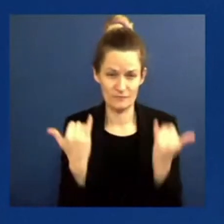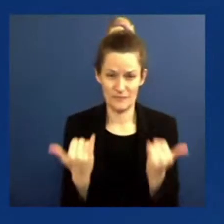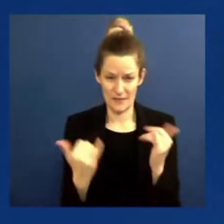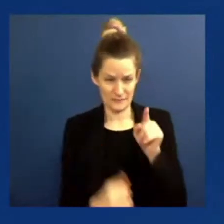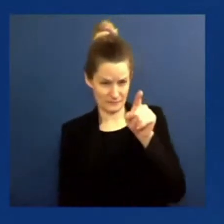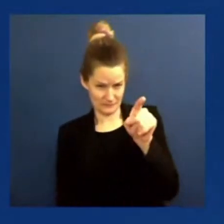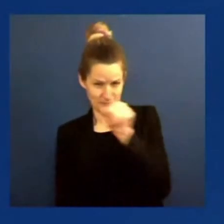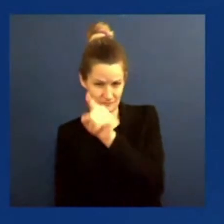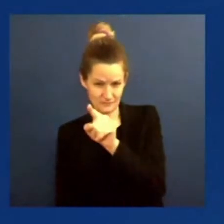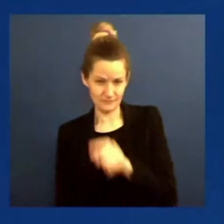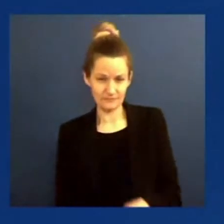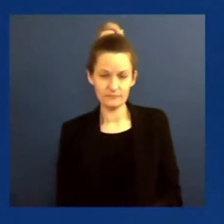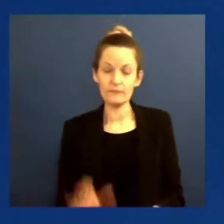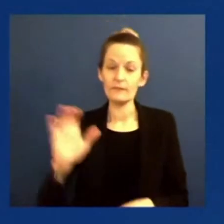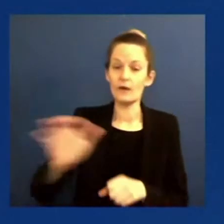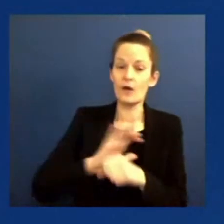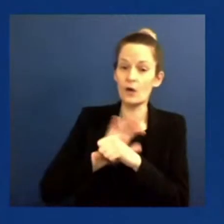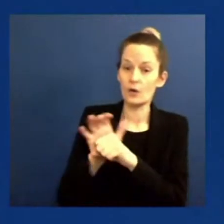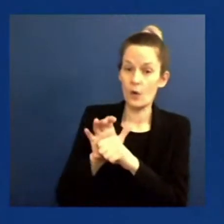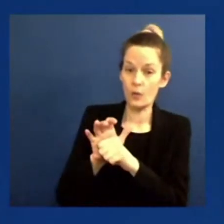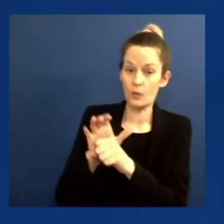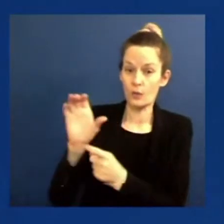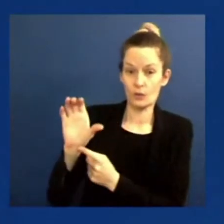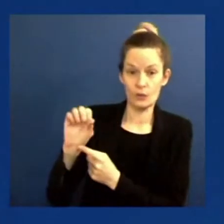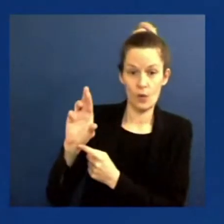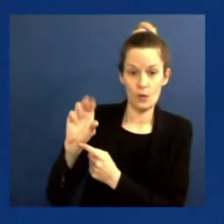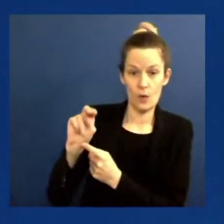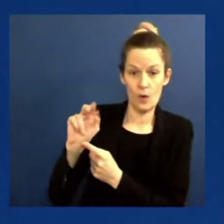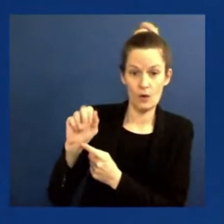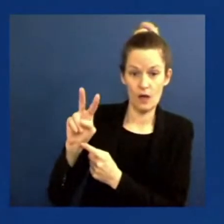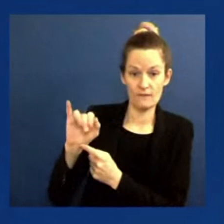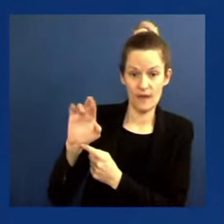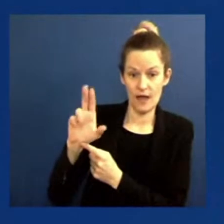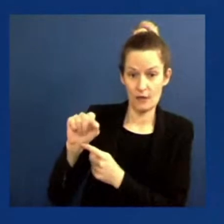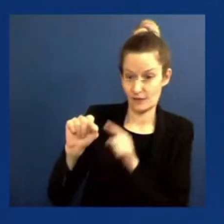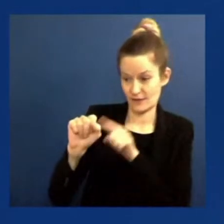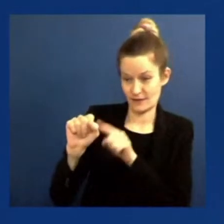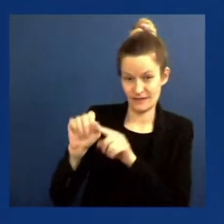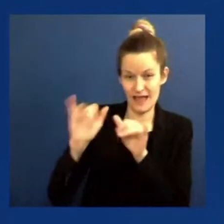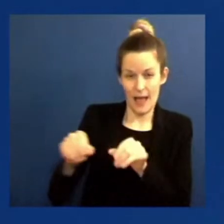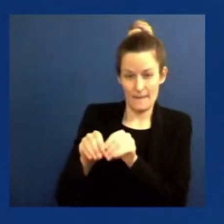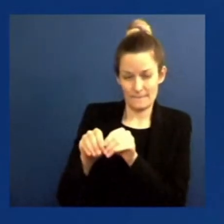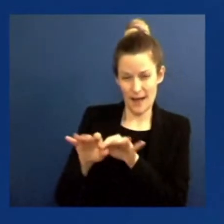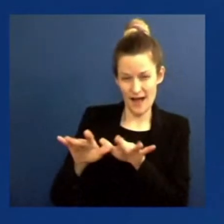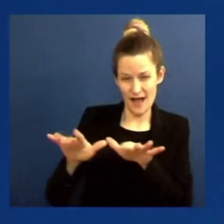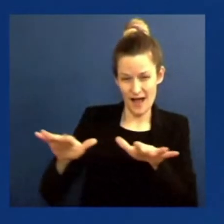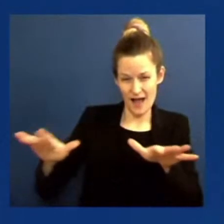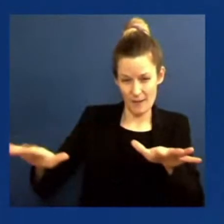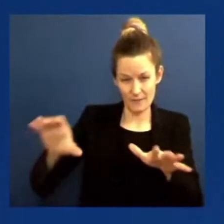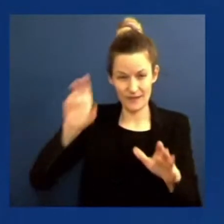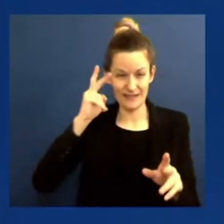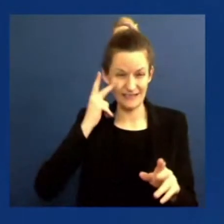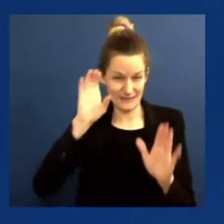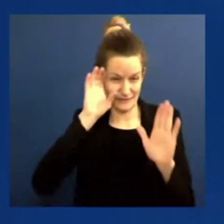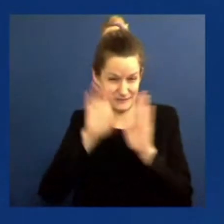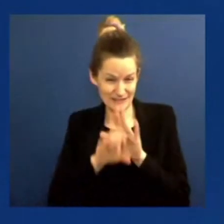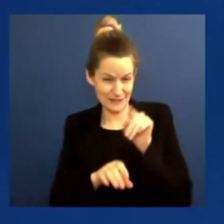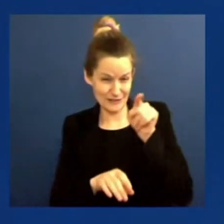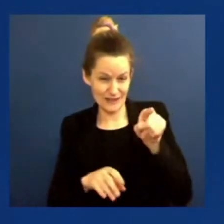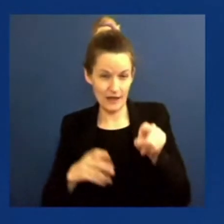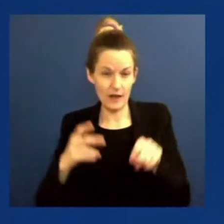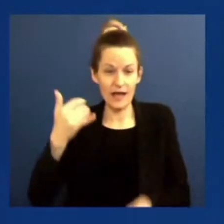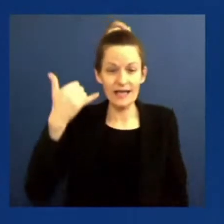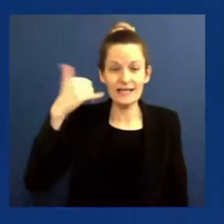coronavirus of SARS-CoV-2. The arrows on the left are pointing to what we call B cell epitopes.